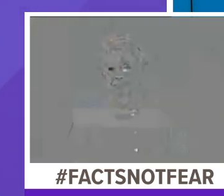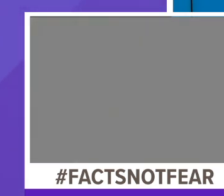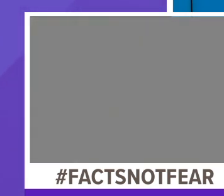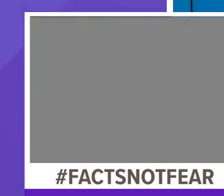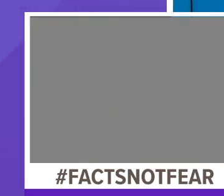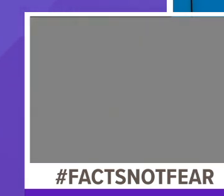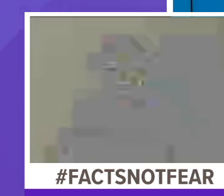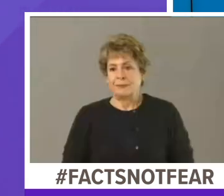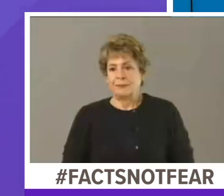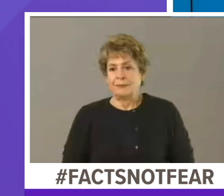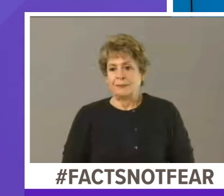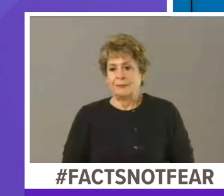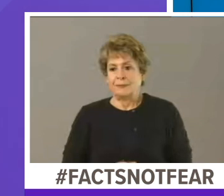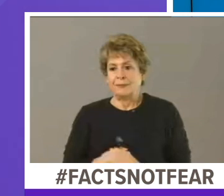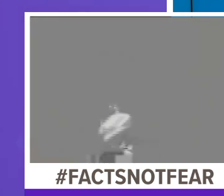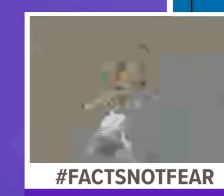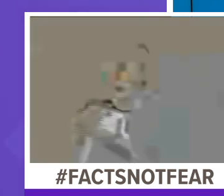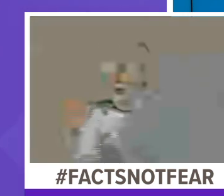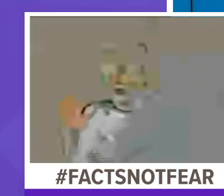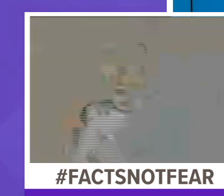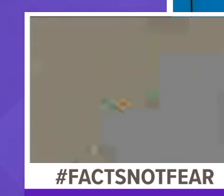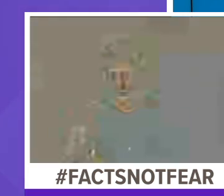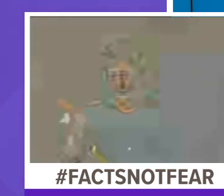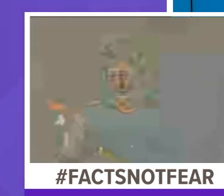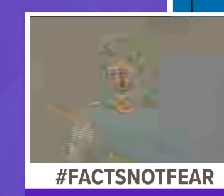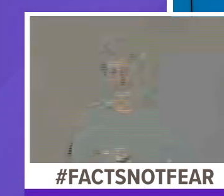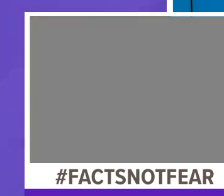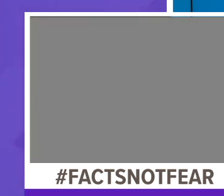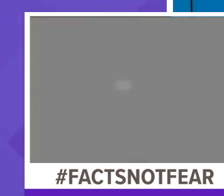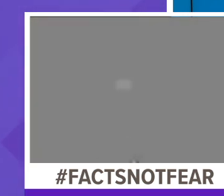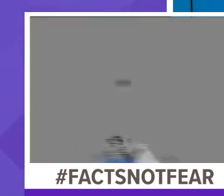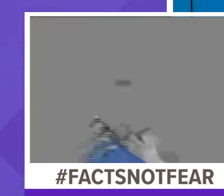Wanted to talk to you about where we are today and your